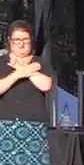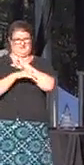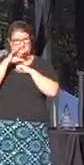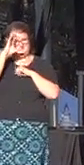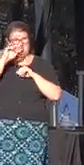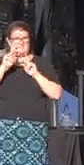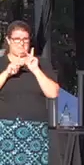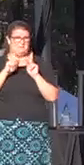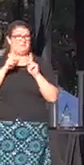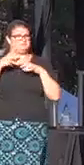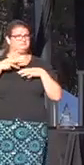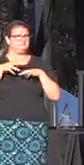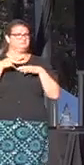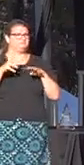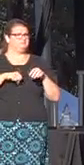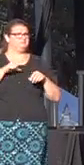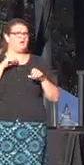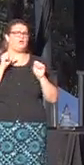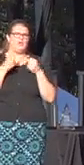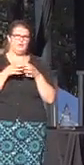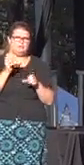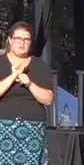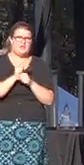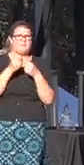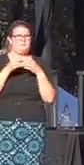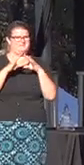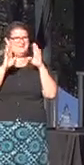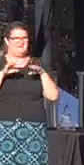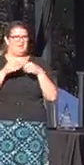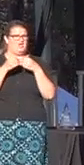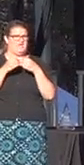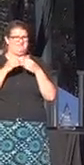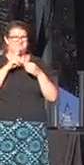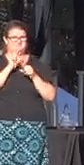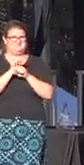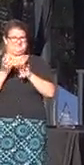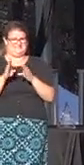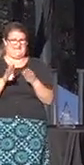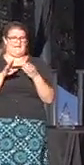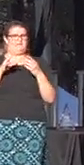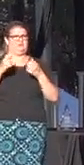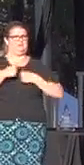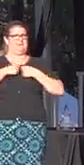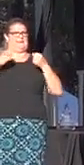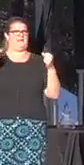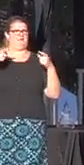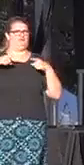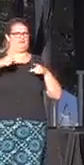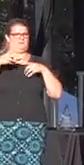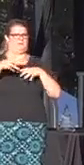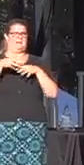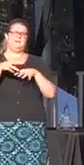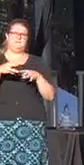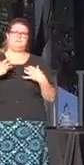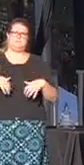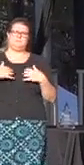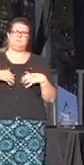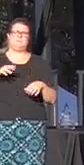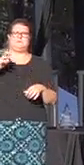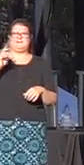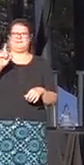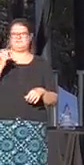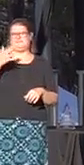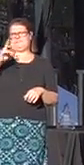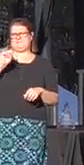people could lose their jobs, lose their houses, lose their lives just for coming out at a public rally like this. So LGBTQ people